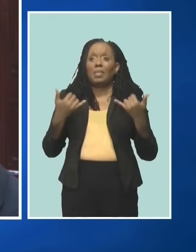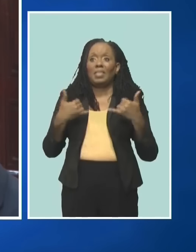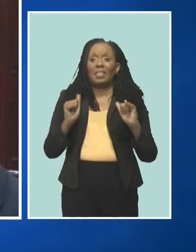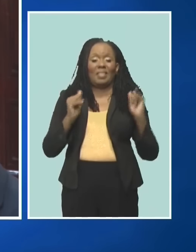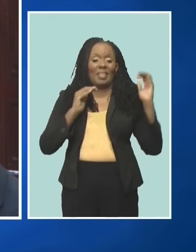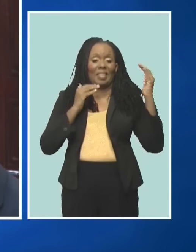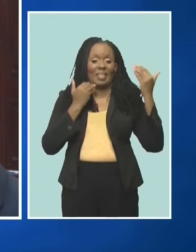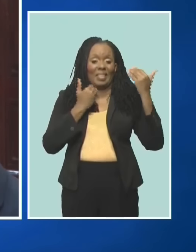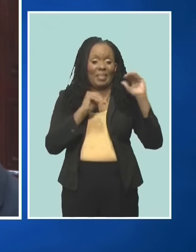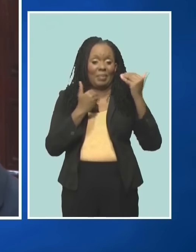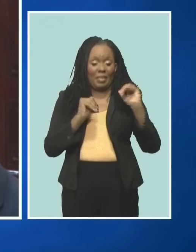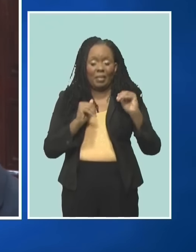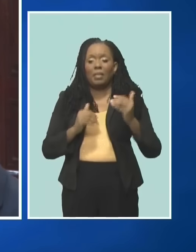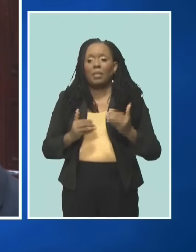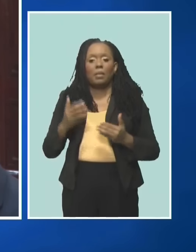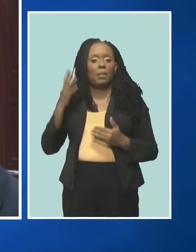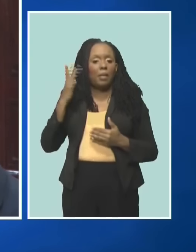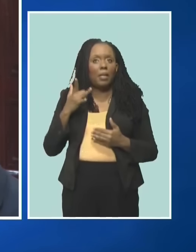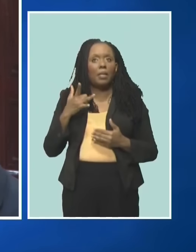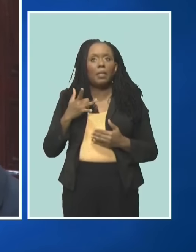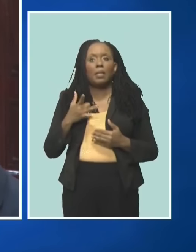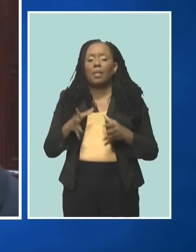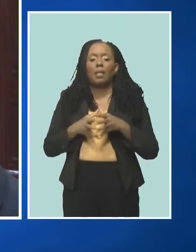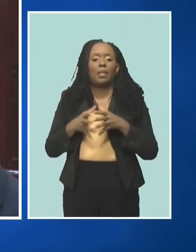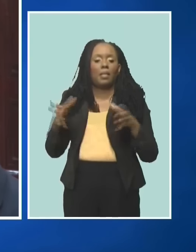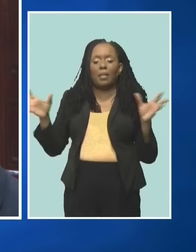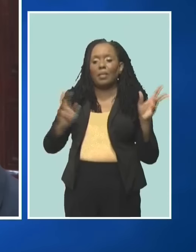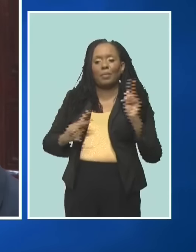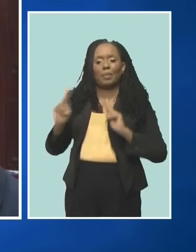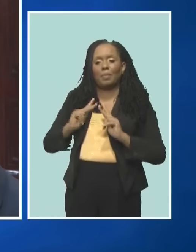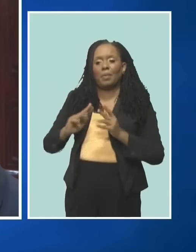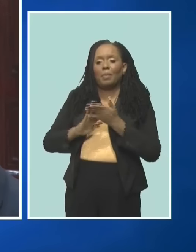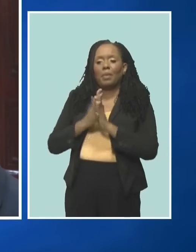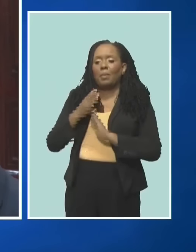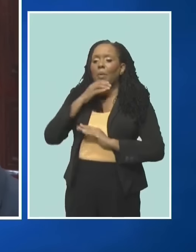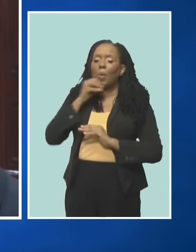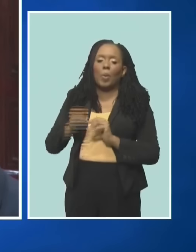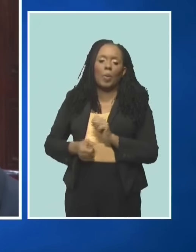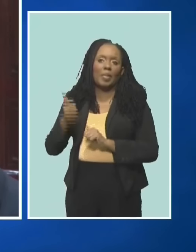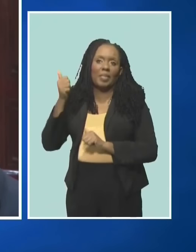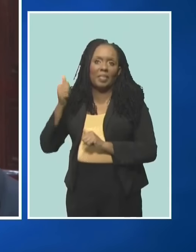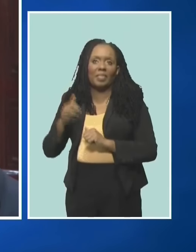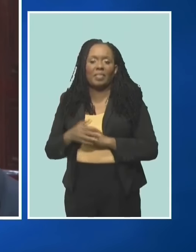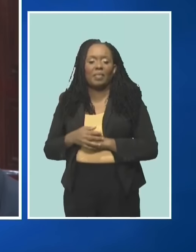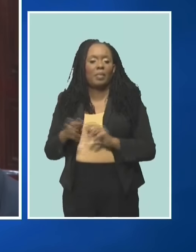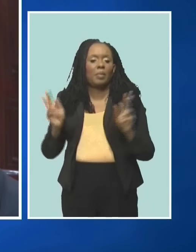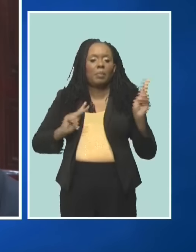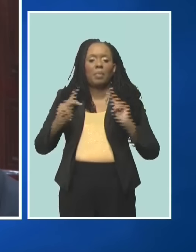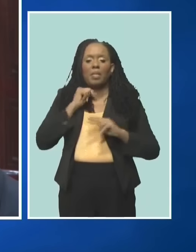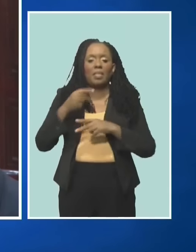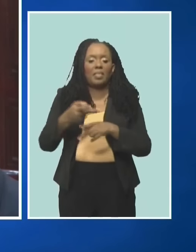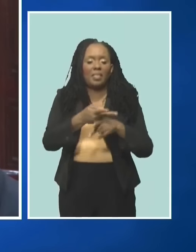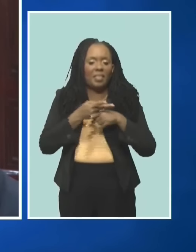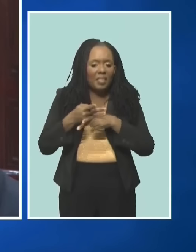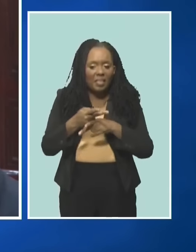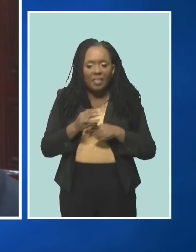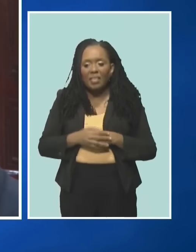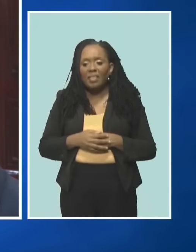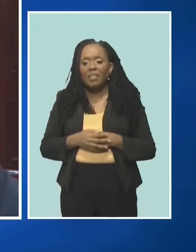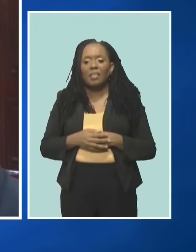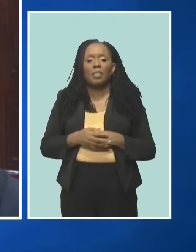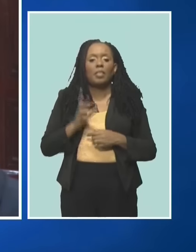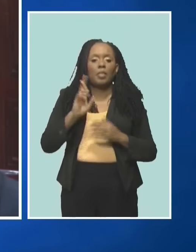and this is bound to happen, sir, because the population is getting older. The population is getting older, there are less people caring for the elderly, the role of the state has to